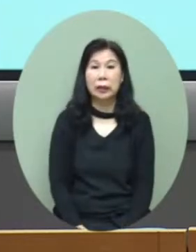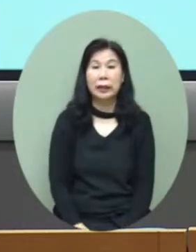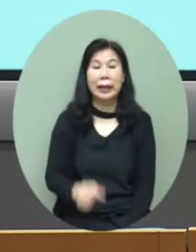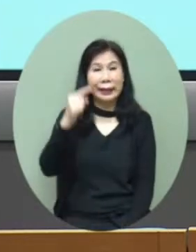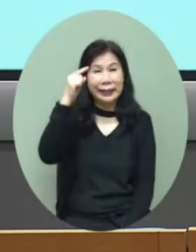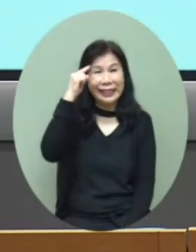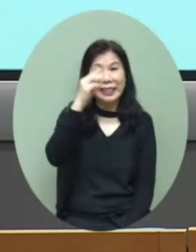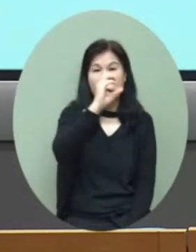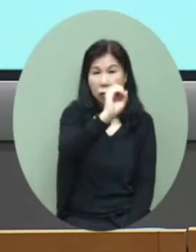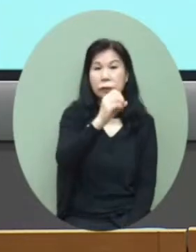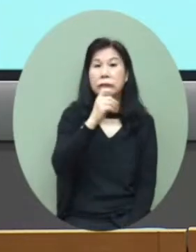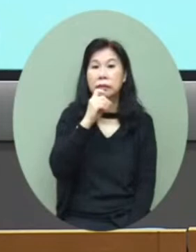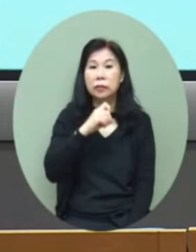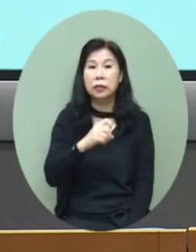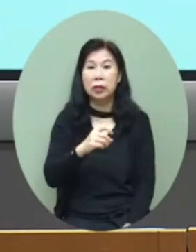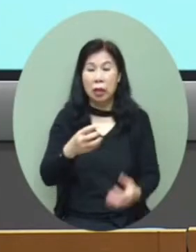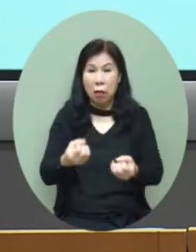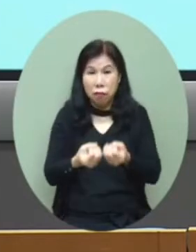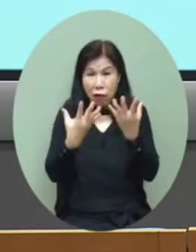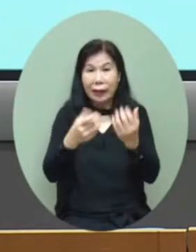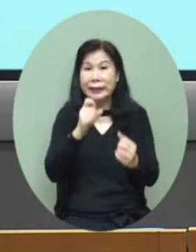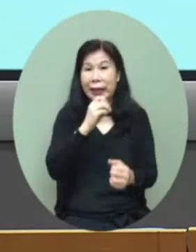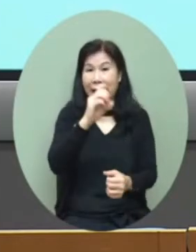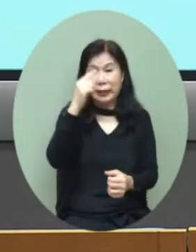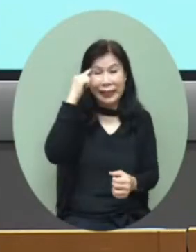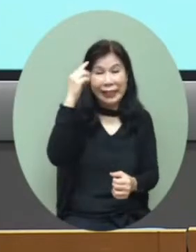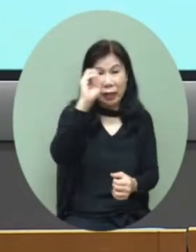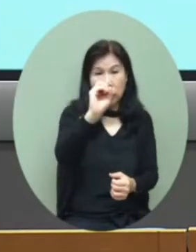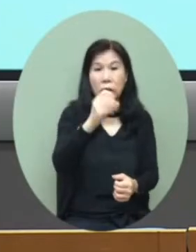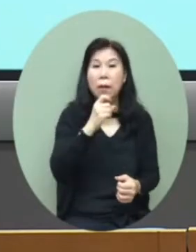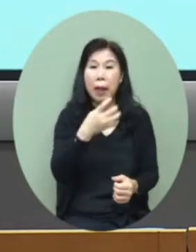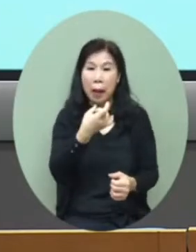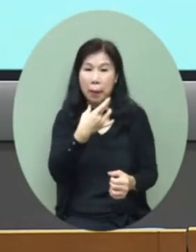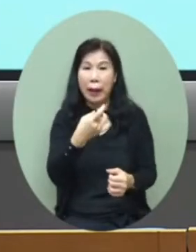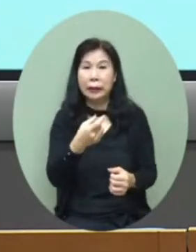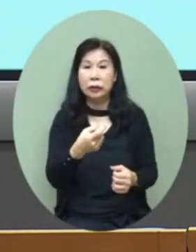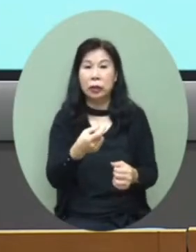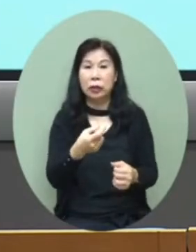so when the first positive PCR test sample